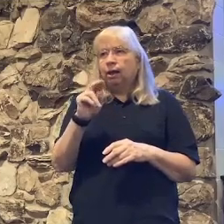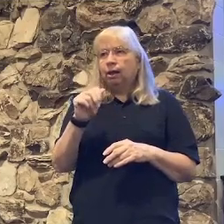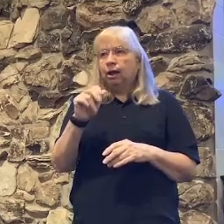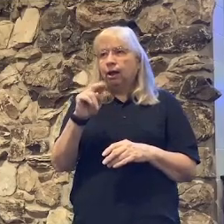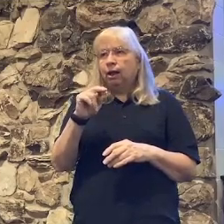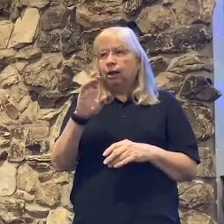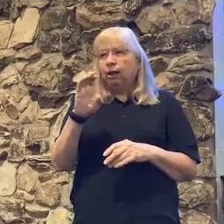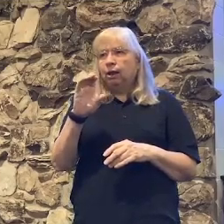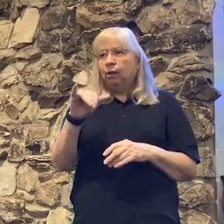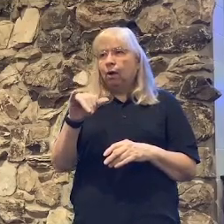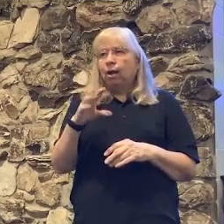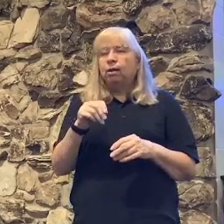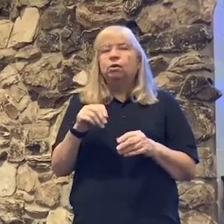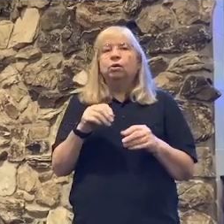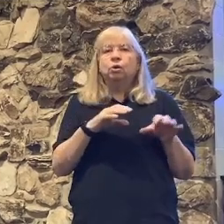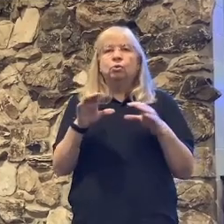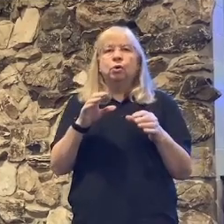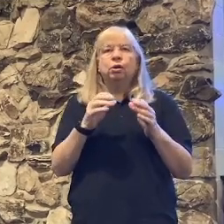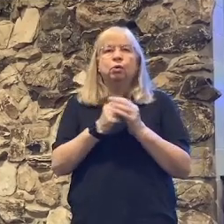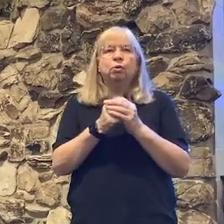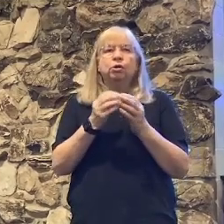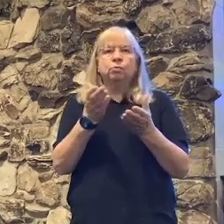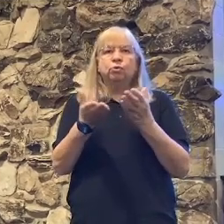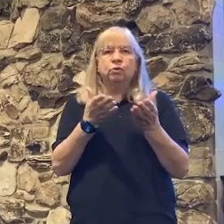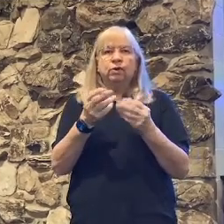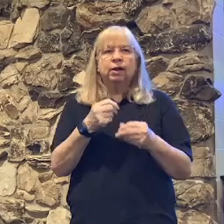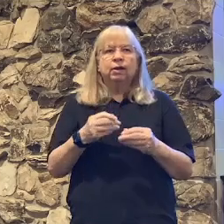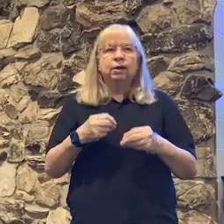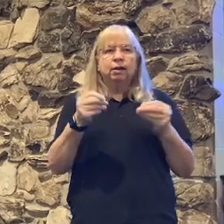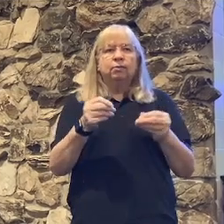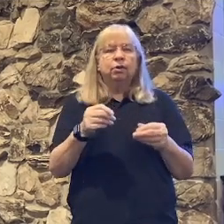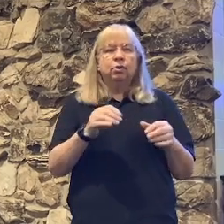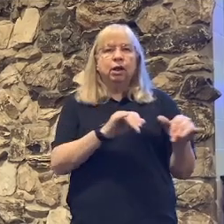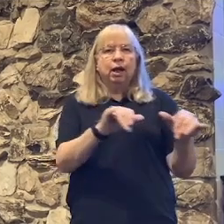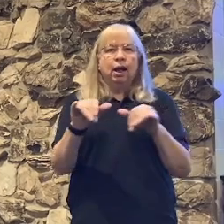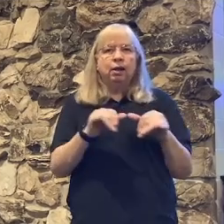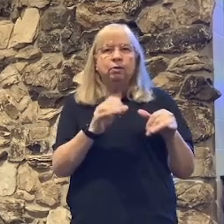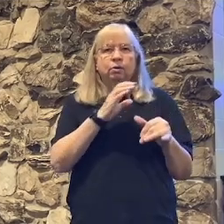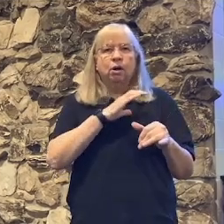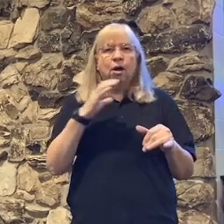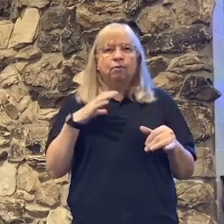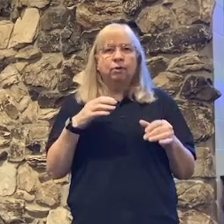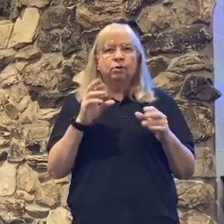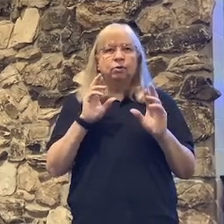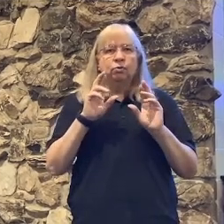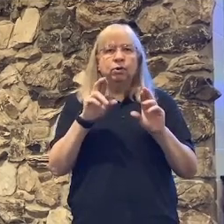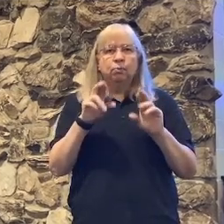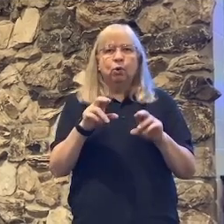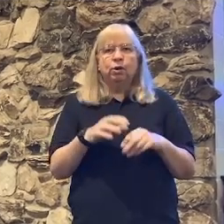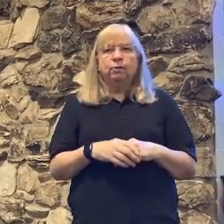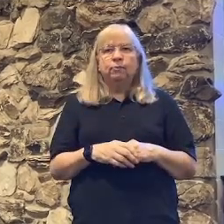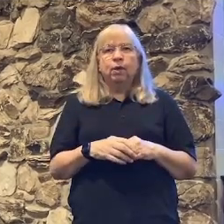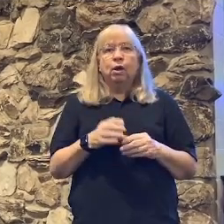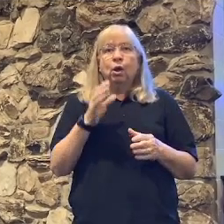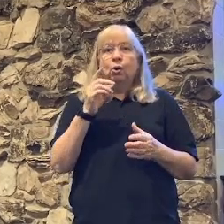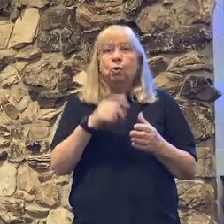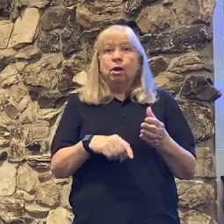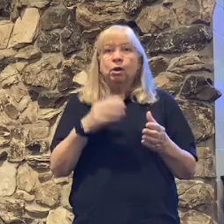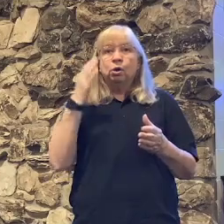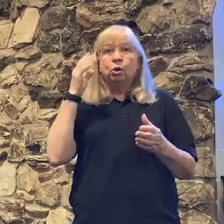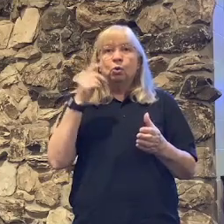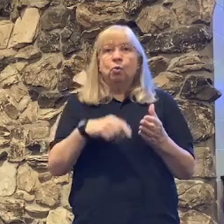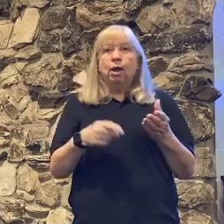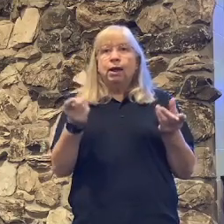They're doing the worship service, and they're going to give you the annual conference report. So if you want to know what happened at annual